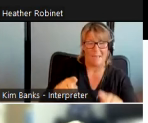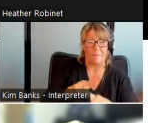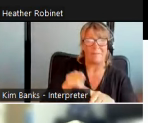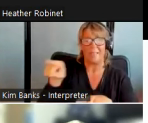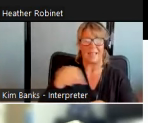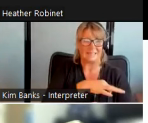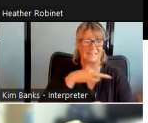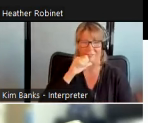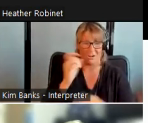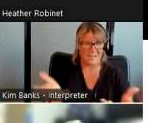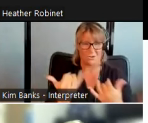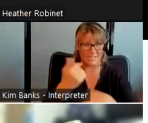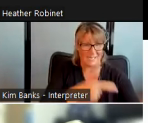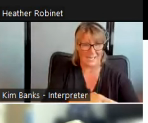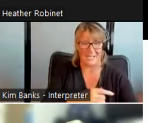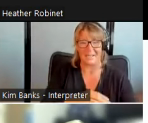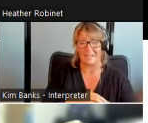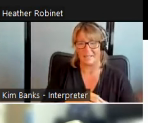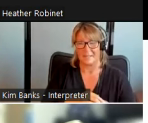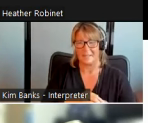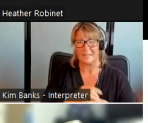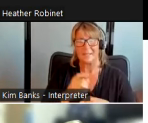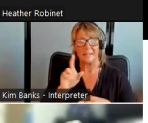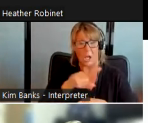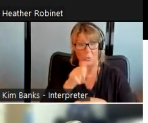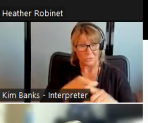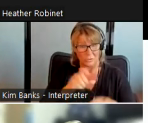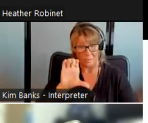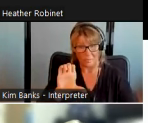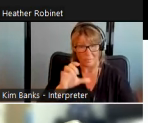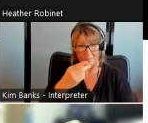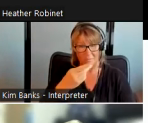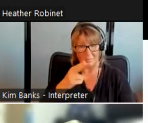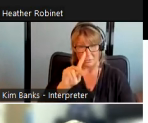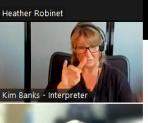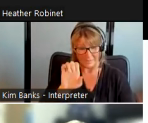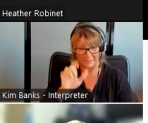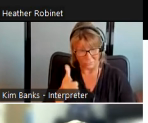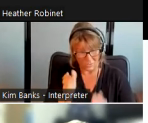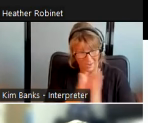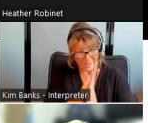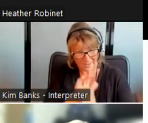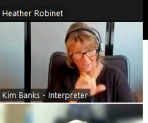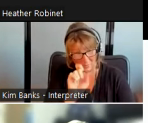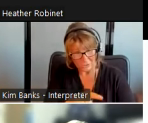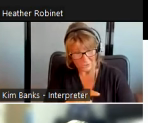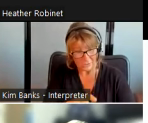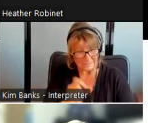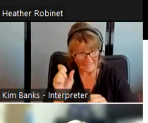today. That's from Christine Brandt. Did you want to ask that question, Christine? And if